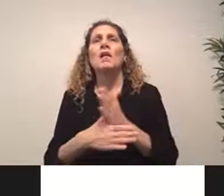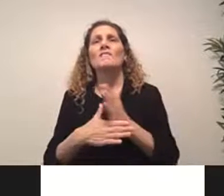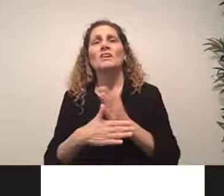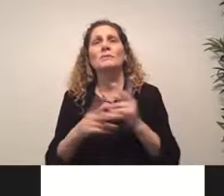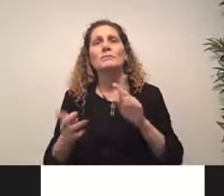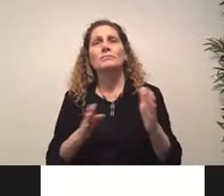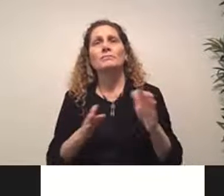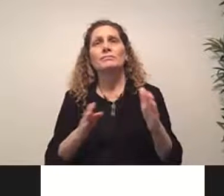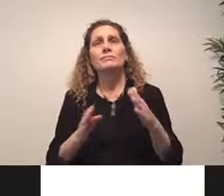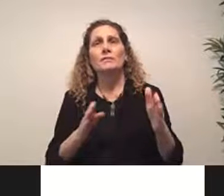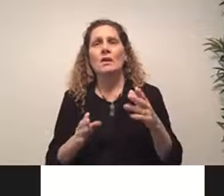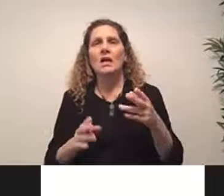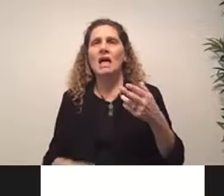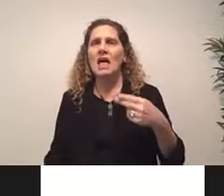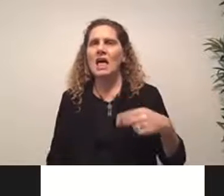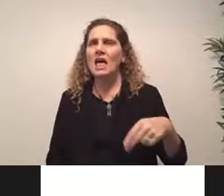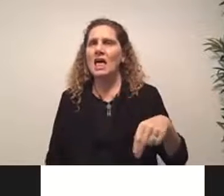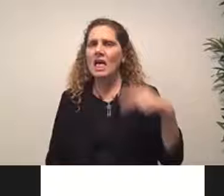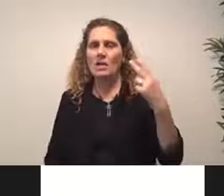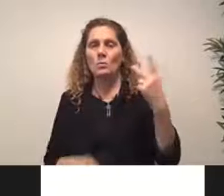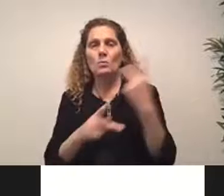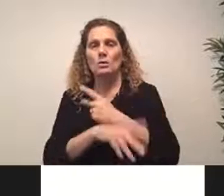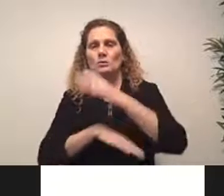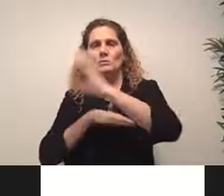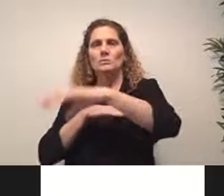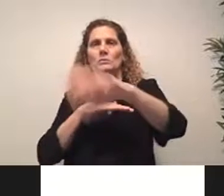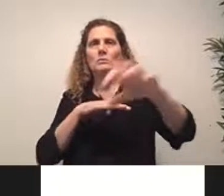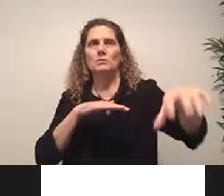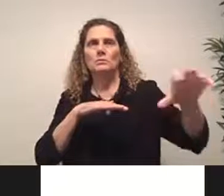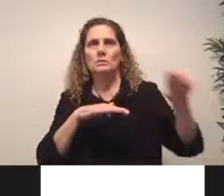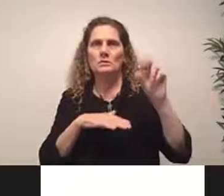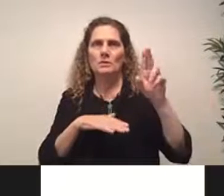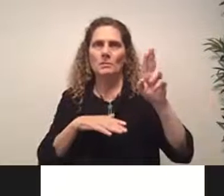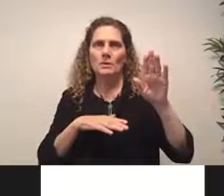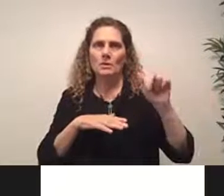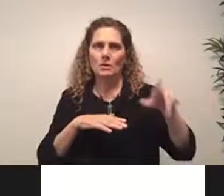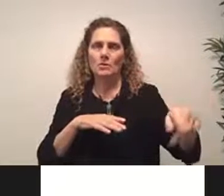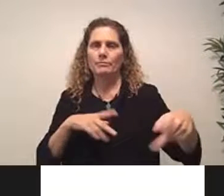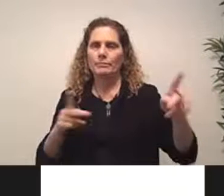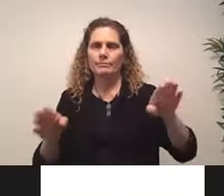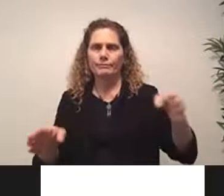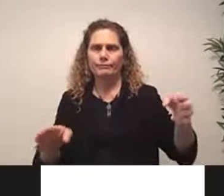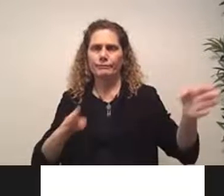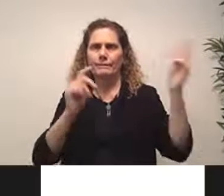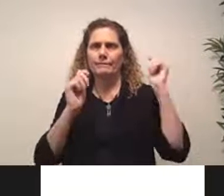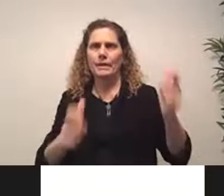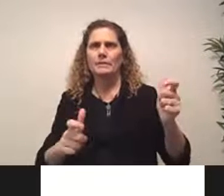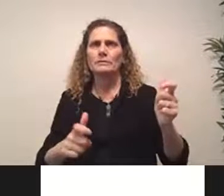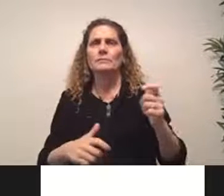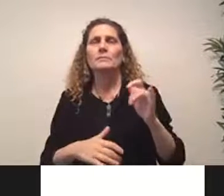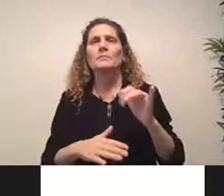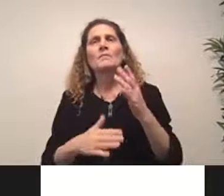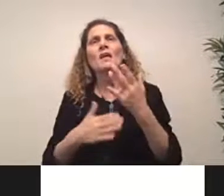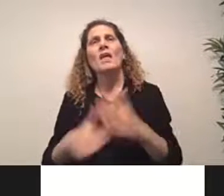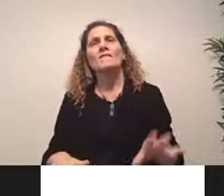time over the past 10 months of this pandemic. And while the 7-day average deaths for the city of Milwaukee are